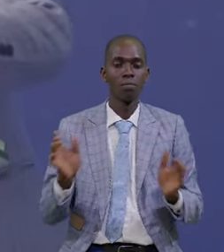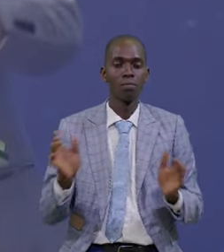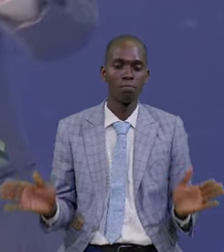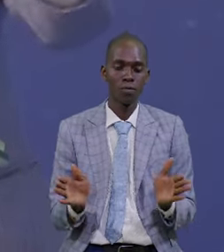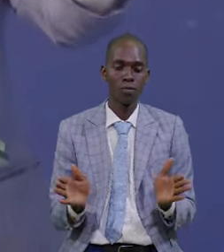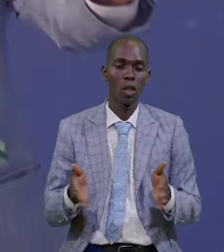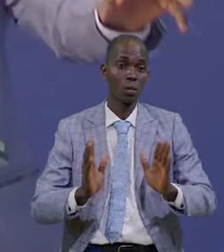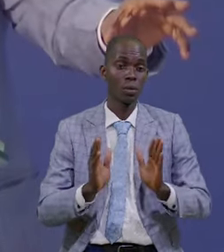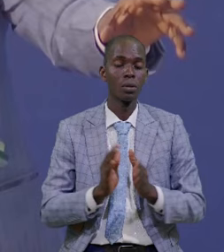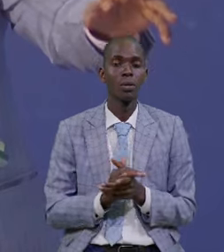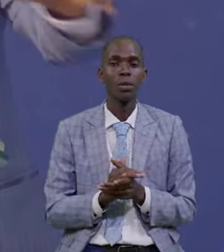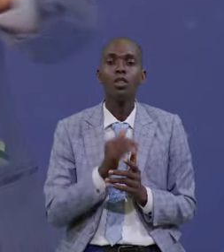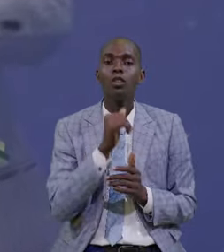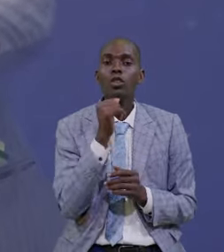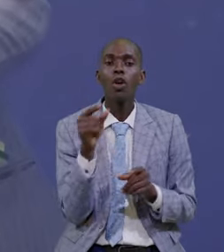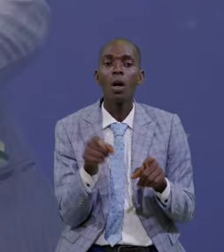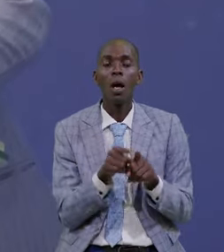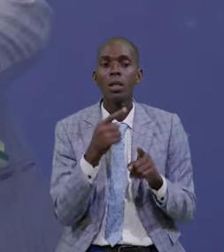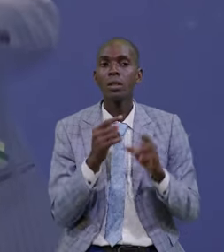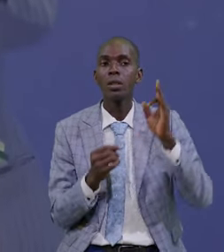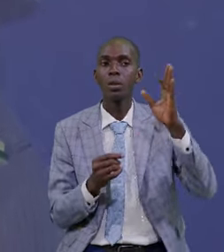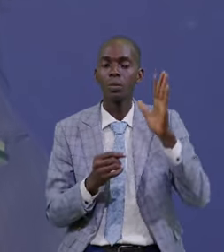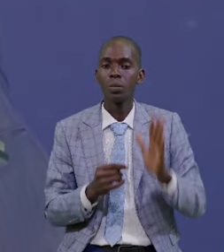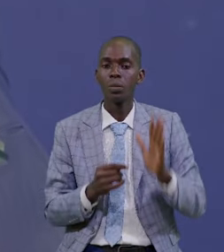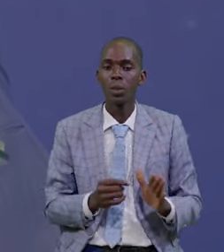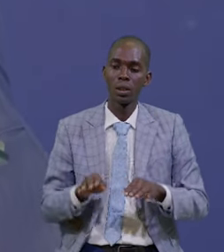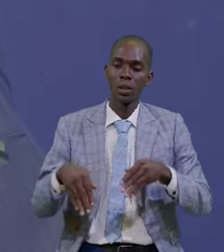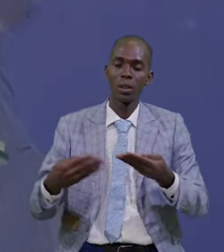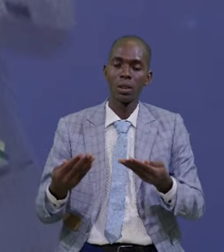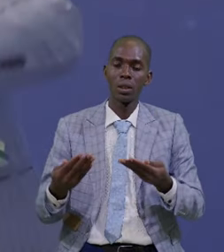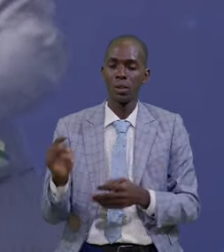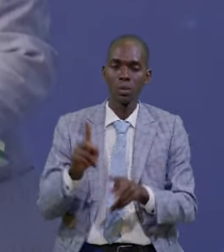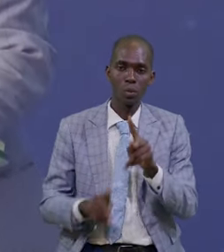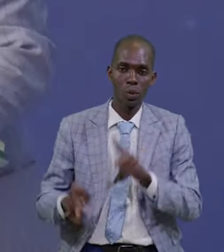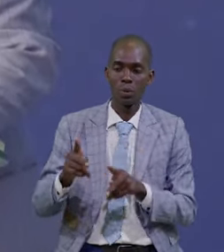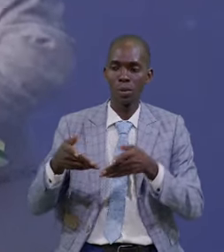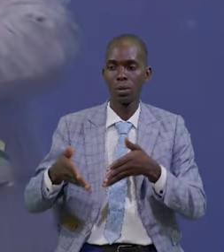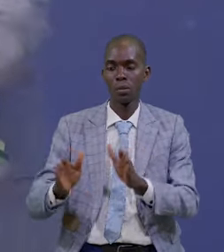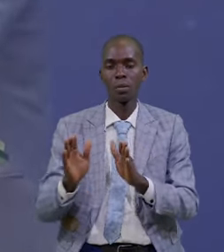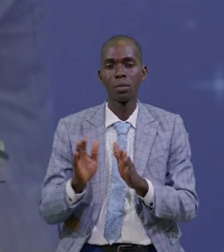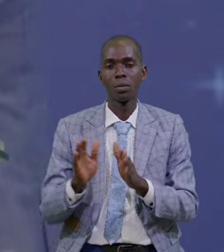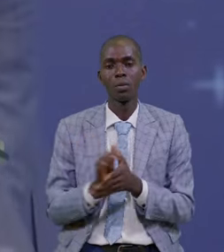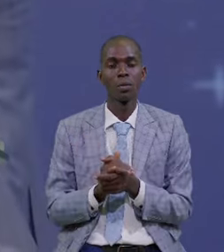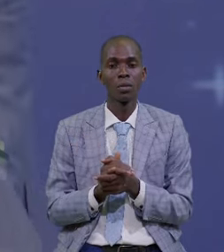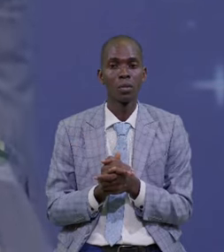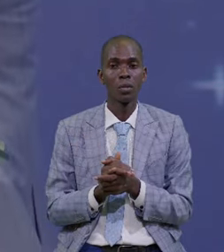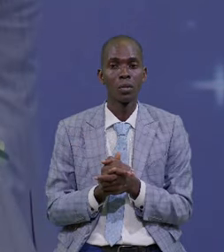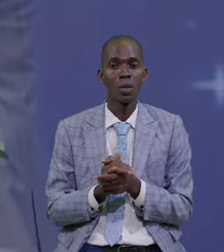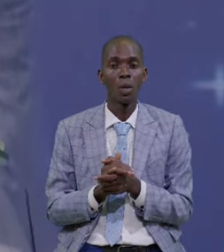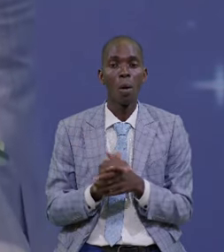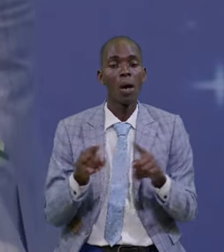Not as the preacher gave them utterance, but as the